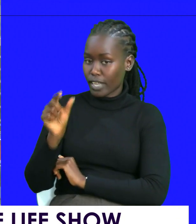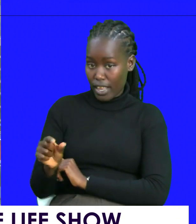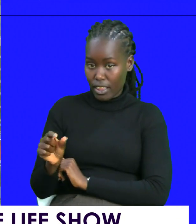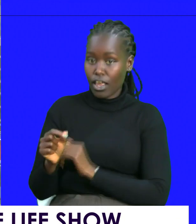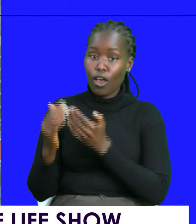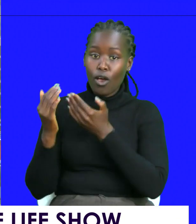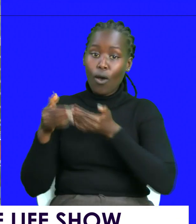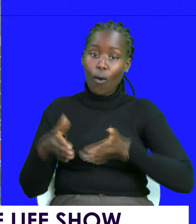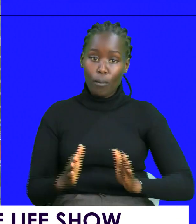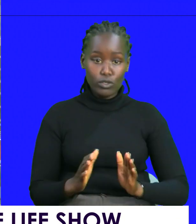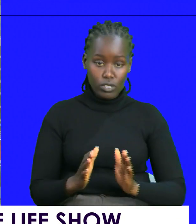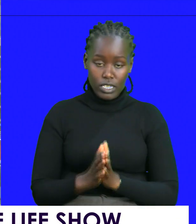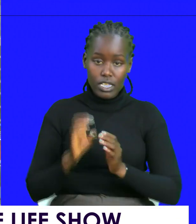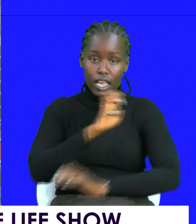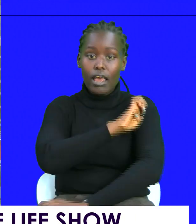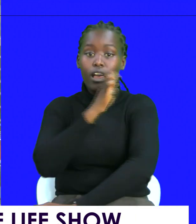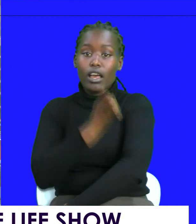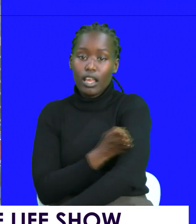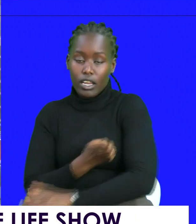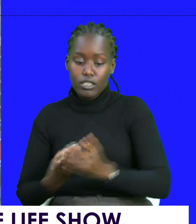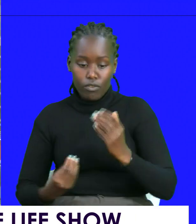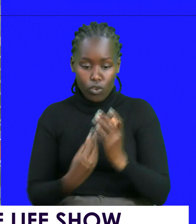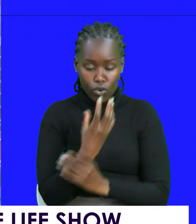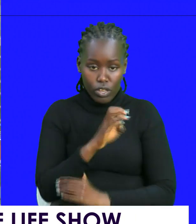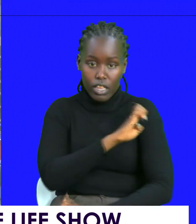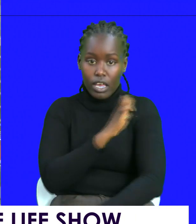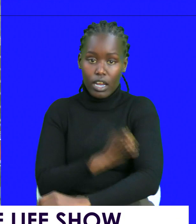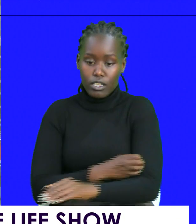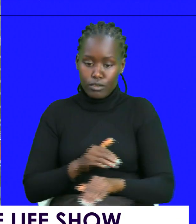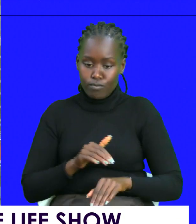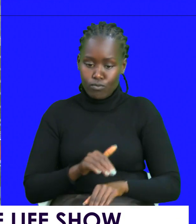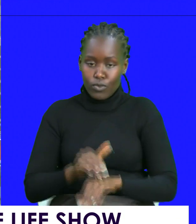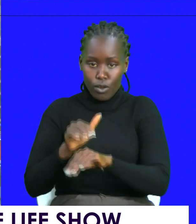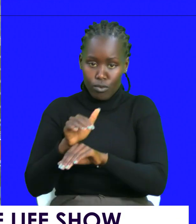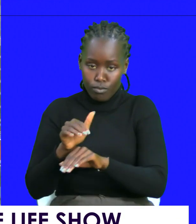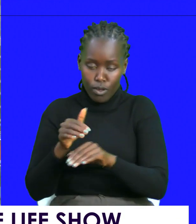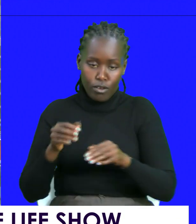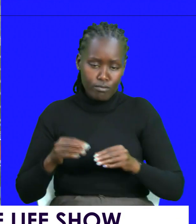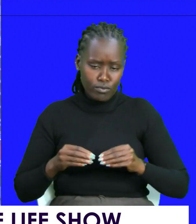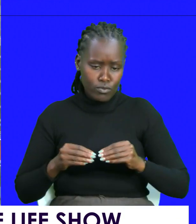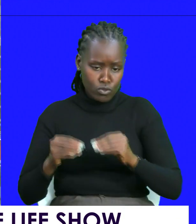energy. Energy for growth. Energy to move forward. Energy